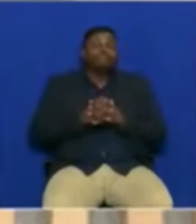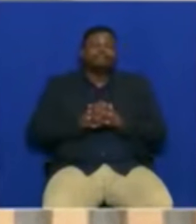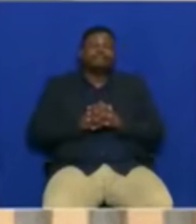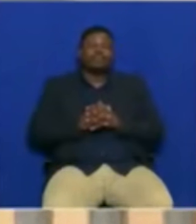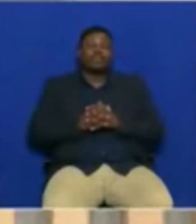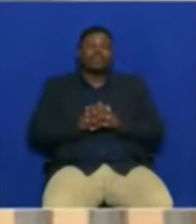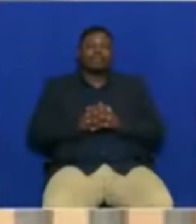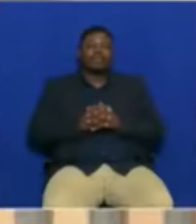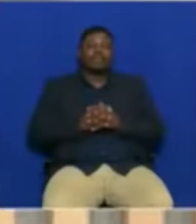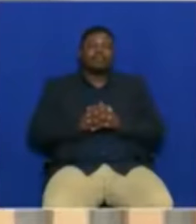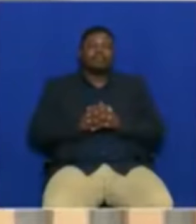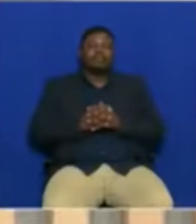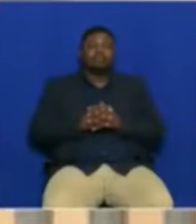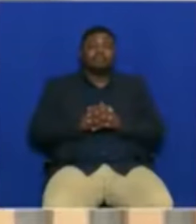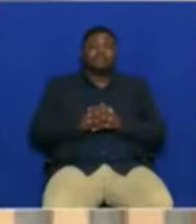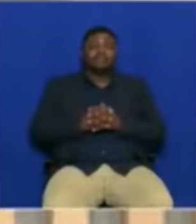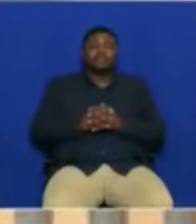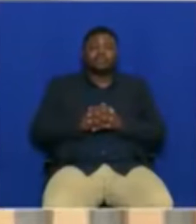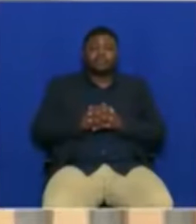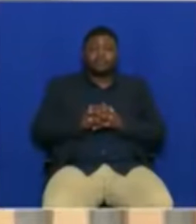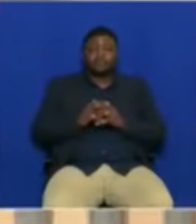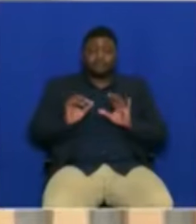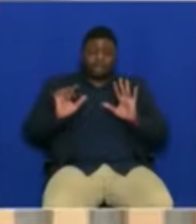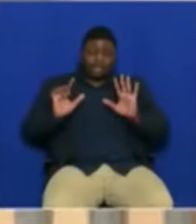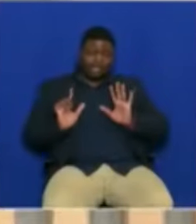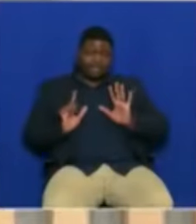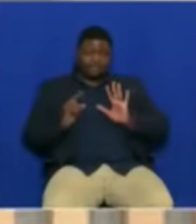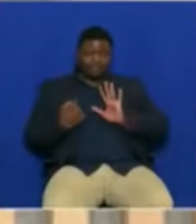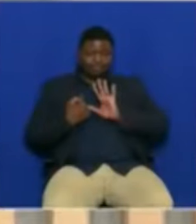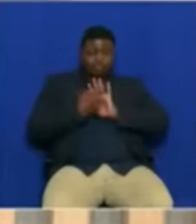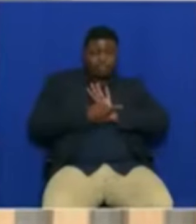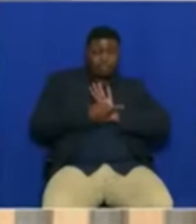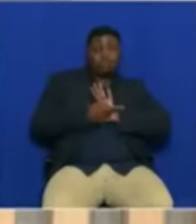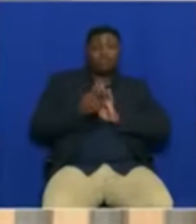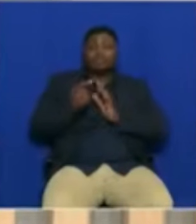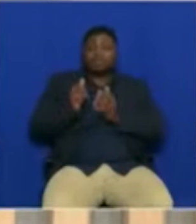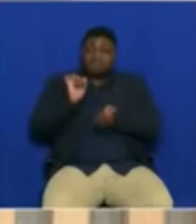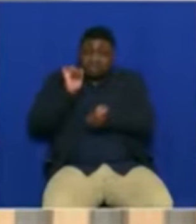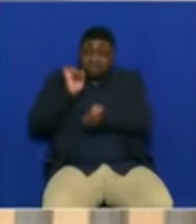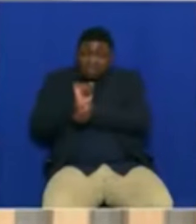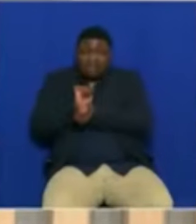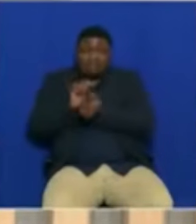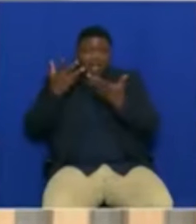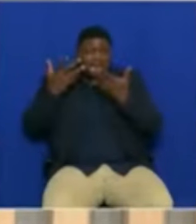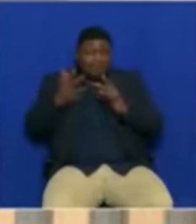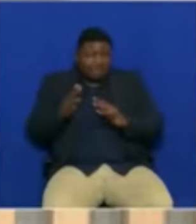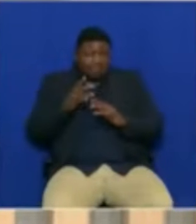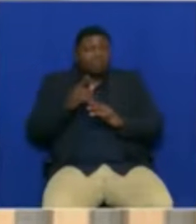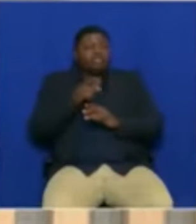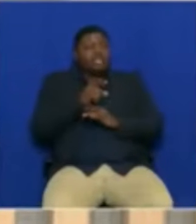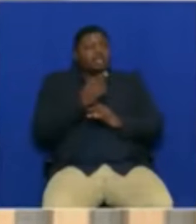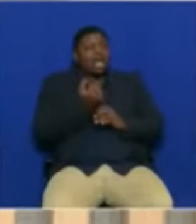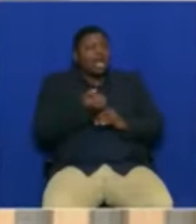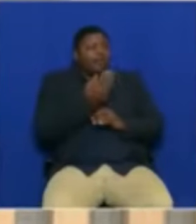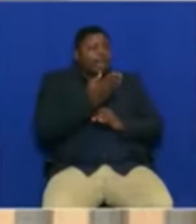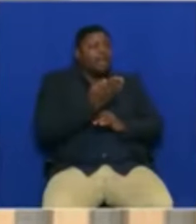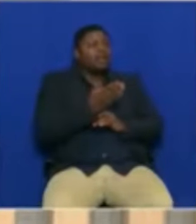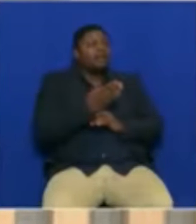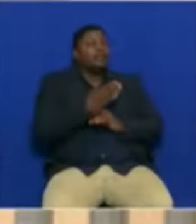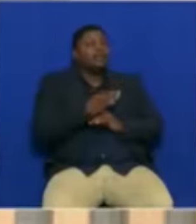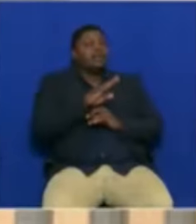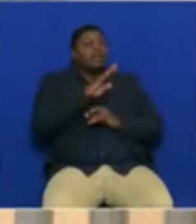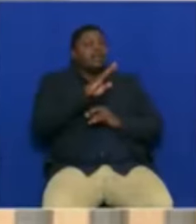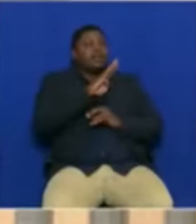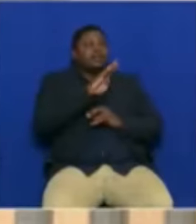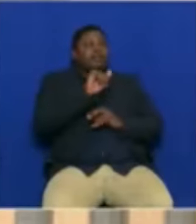arrested, they've applied for bail, they are granted bail. You recall